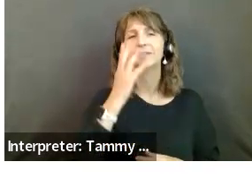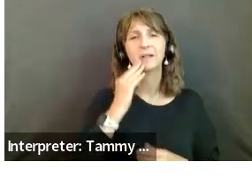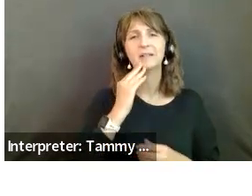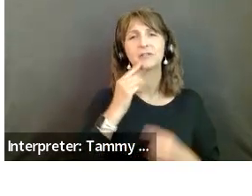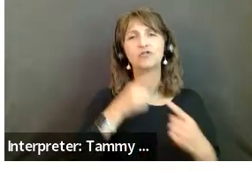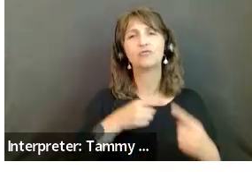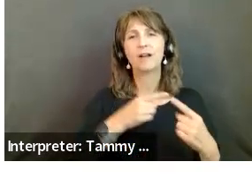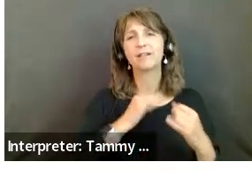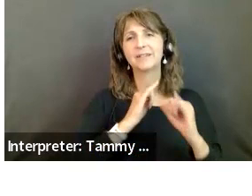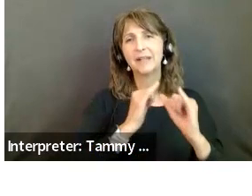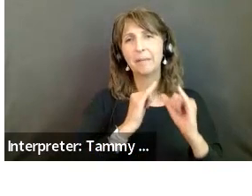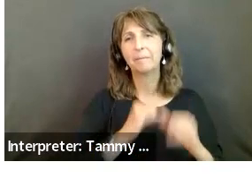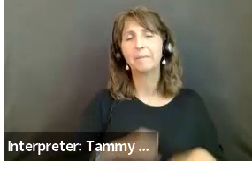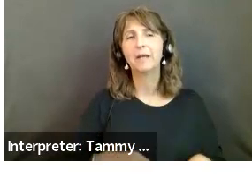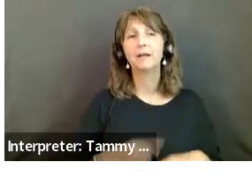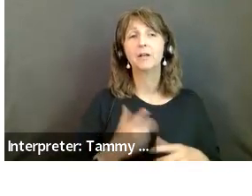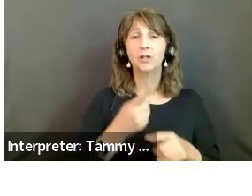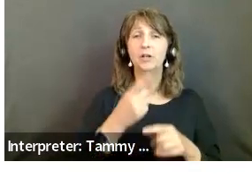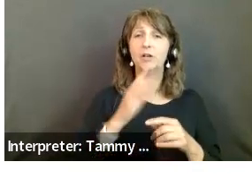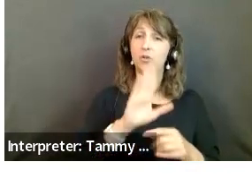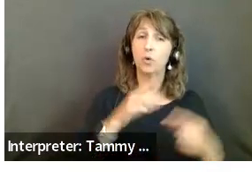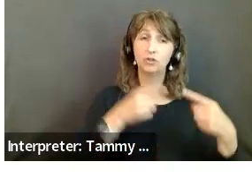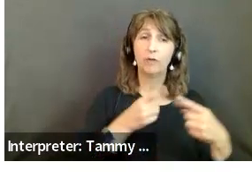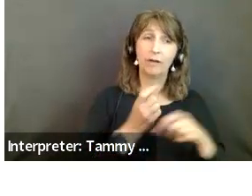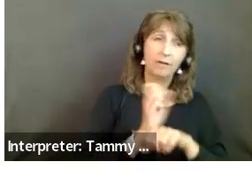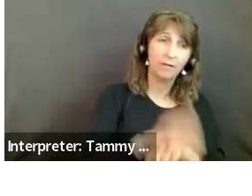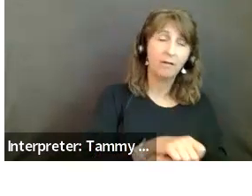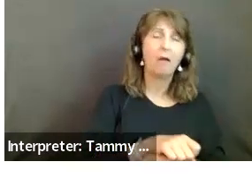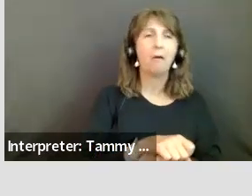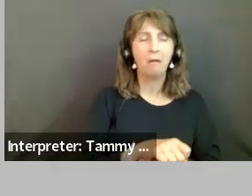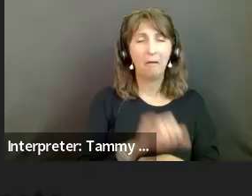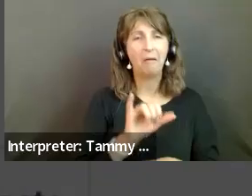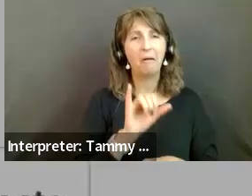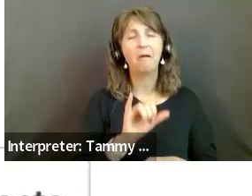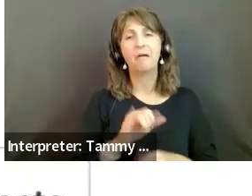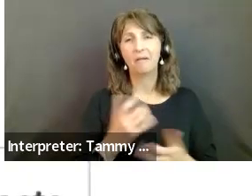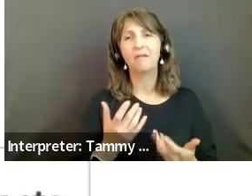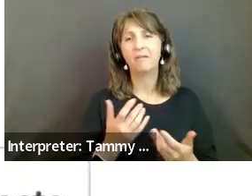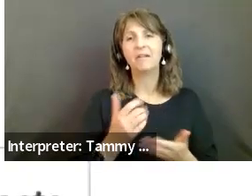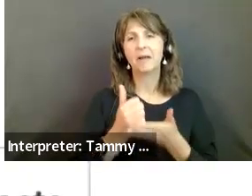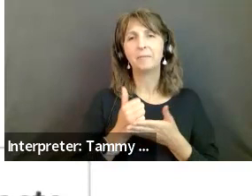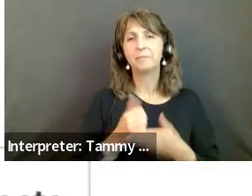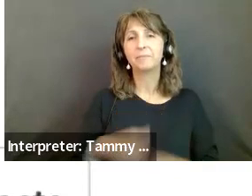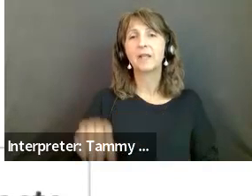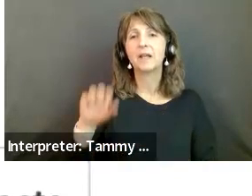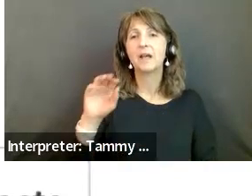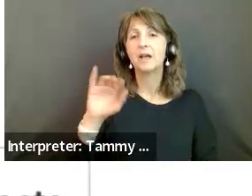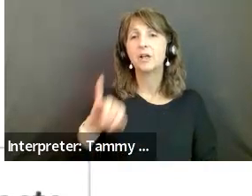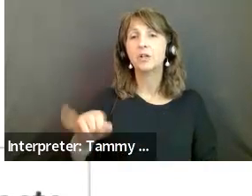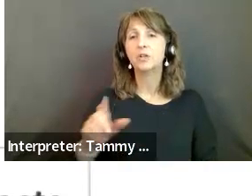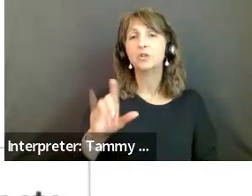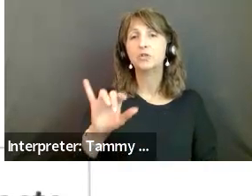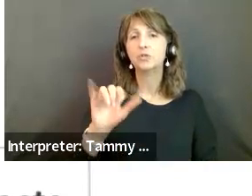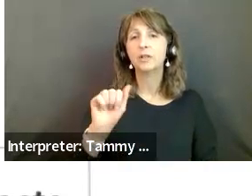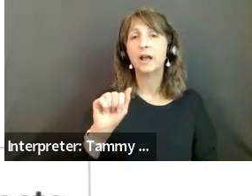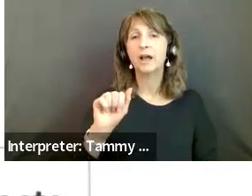the same triumphs that we may be having as well. And one of the things that we try to emphasize